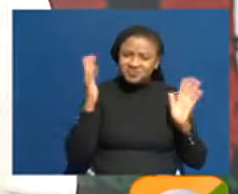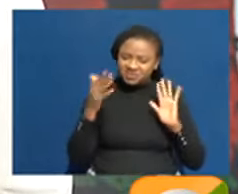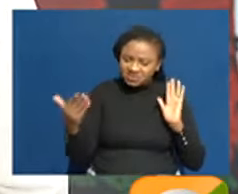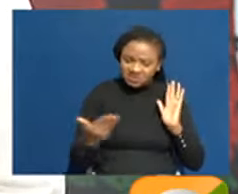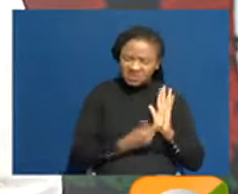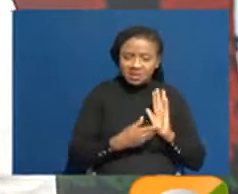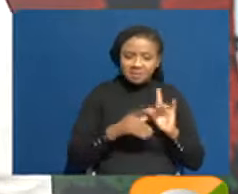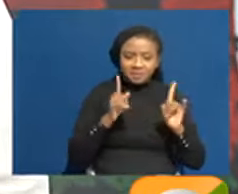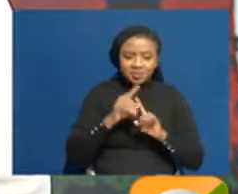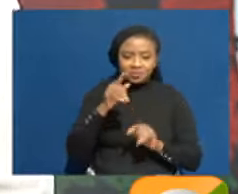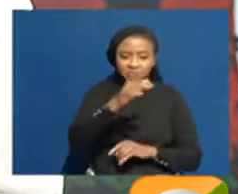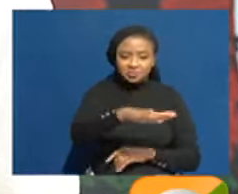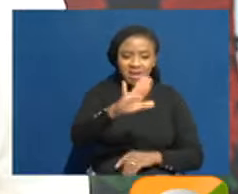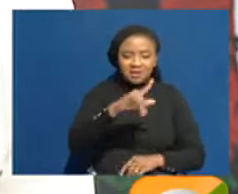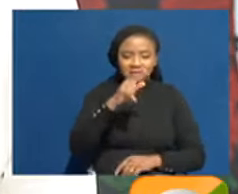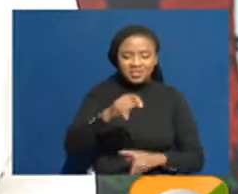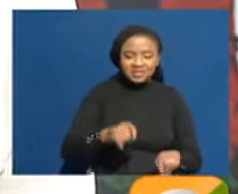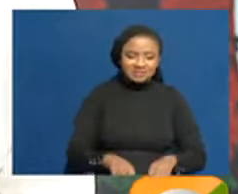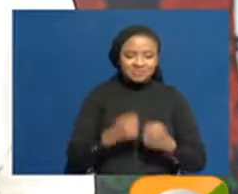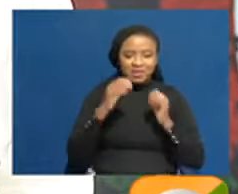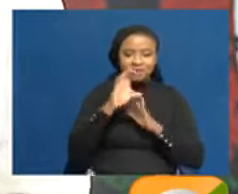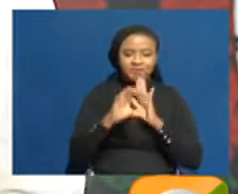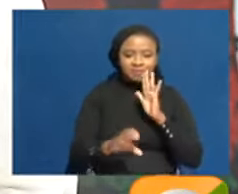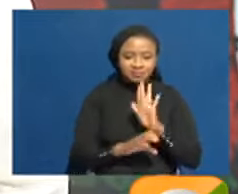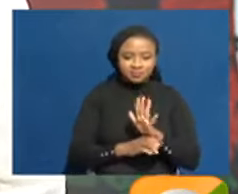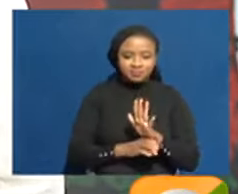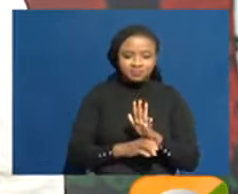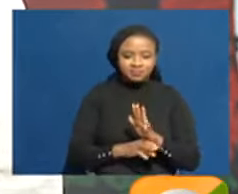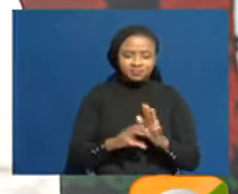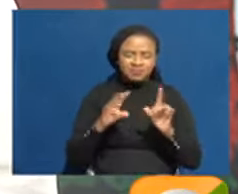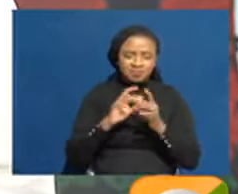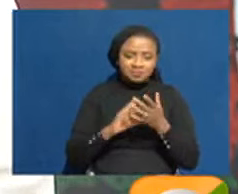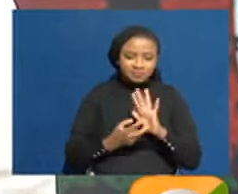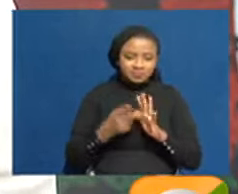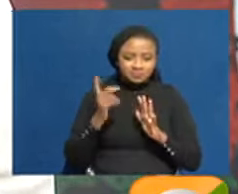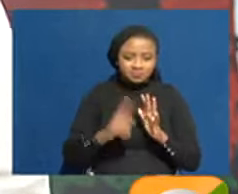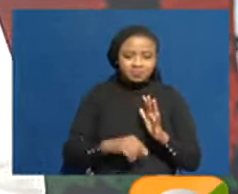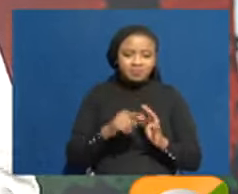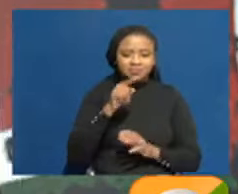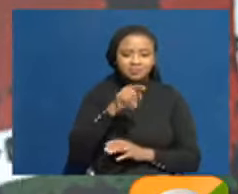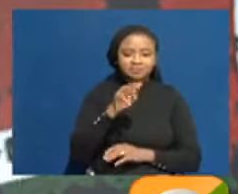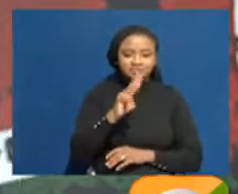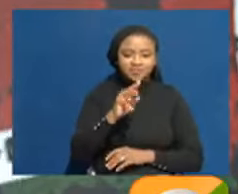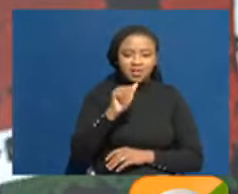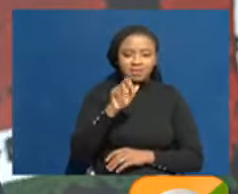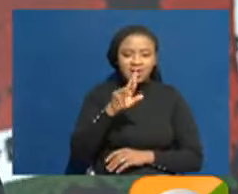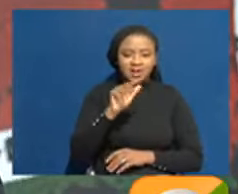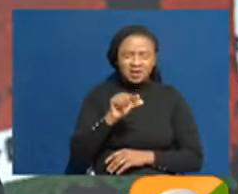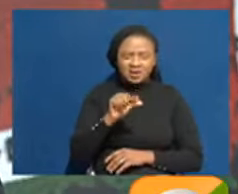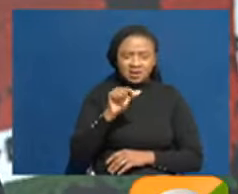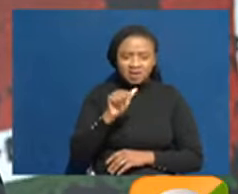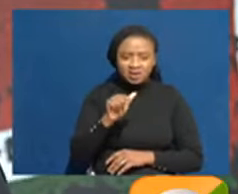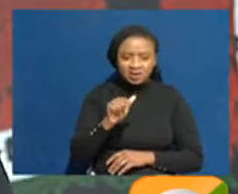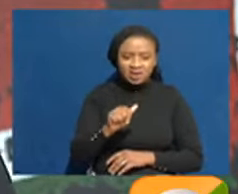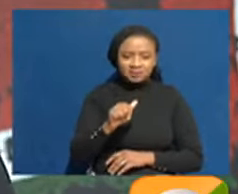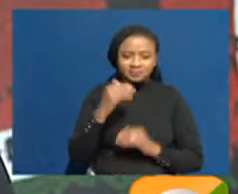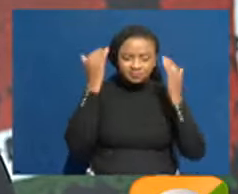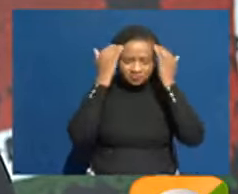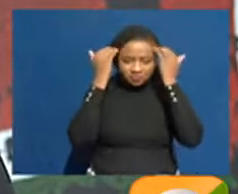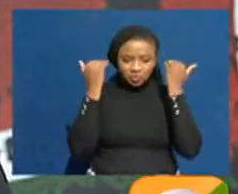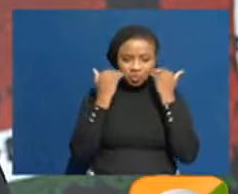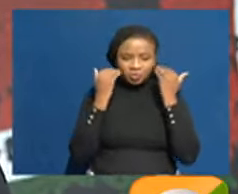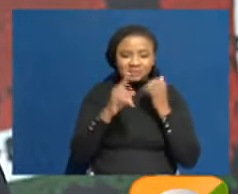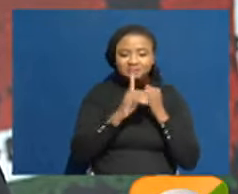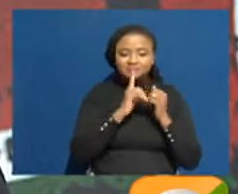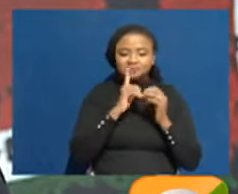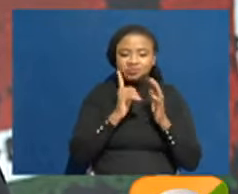is breaching the Constitution. And the court, the Maraga court, to their credit, actually said that Parliament, in that sense, should be held to